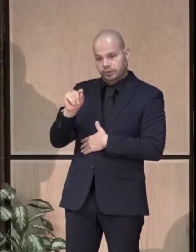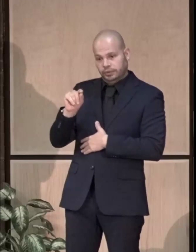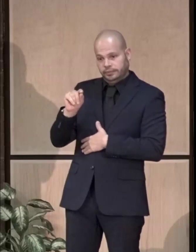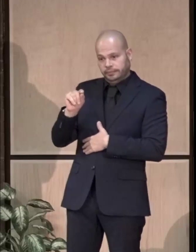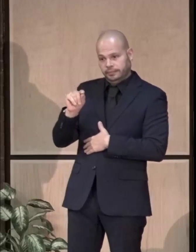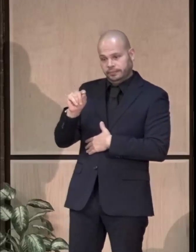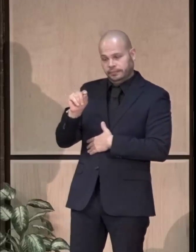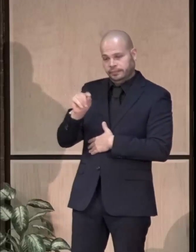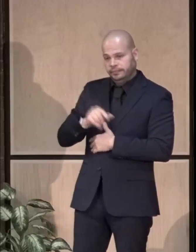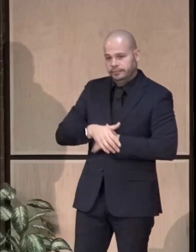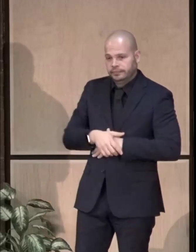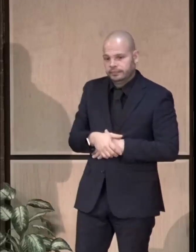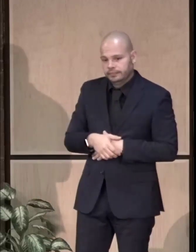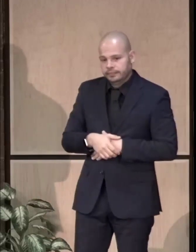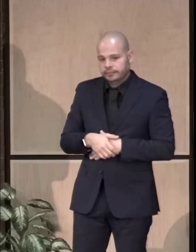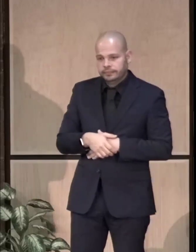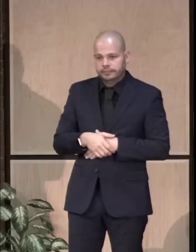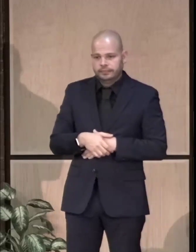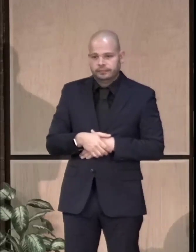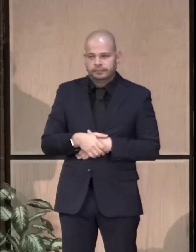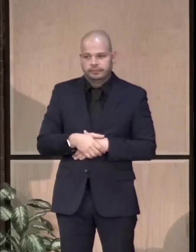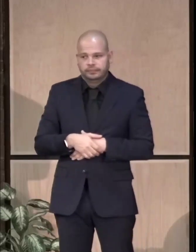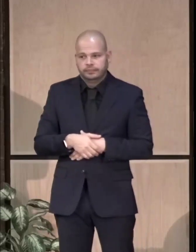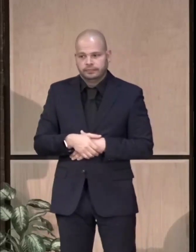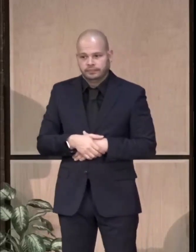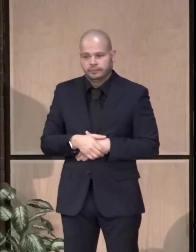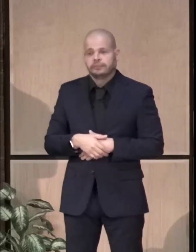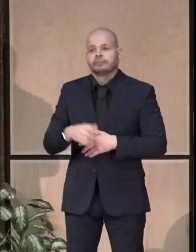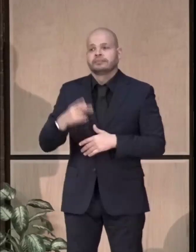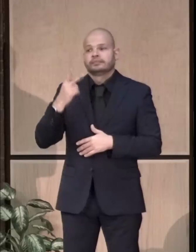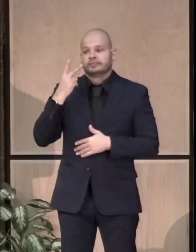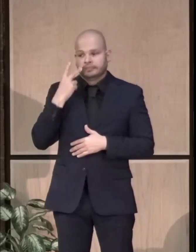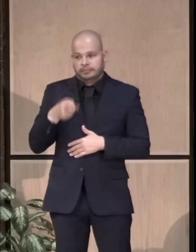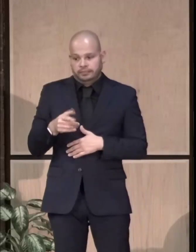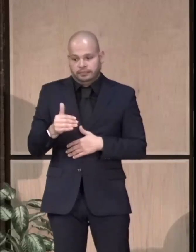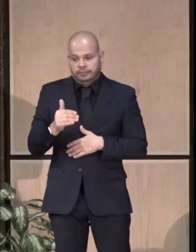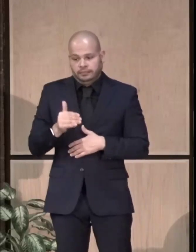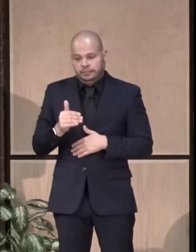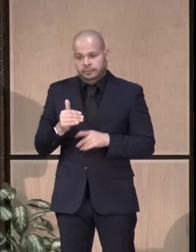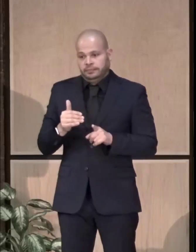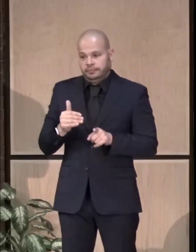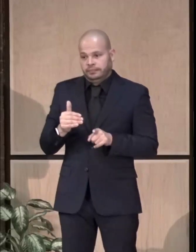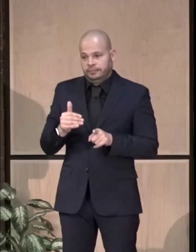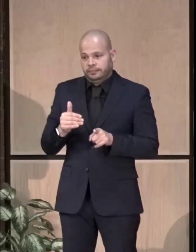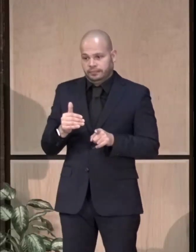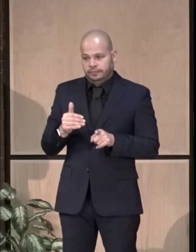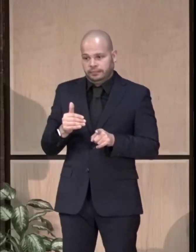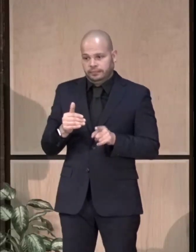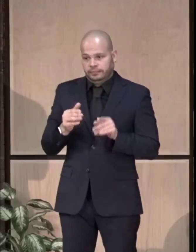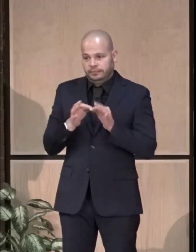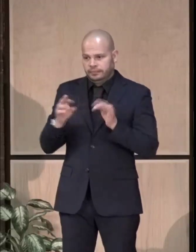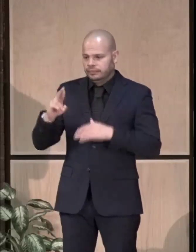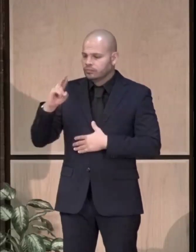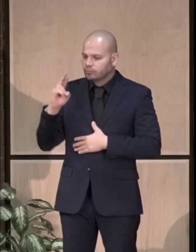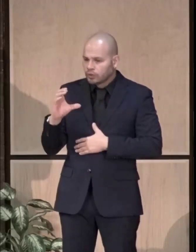the order was issued that he was not, that Card was non-deployable and was not to have access